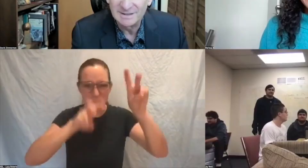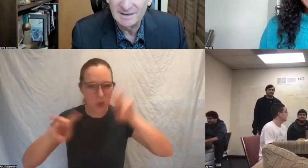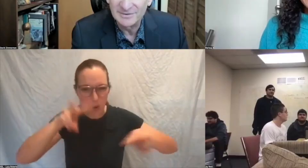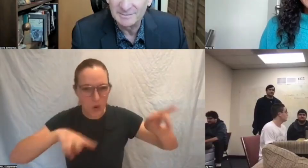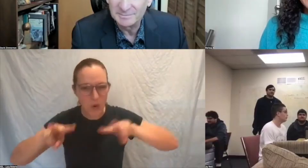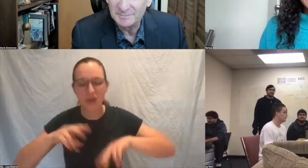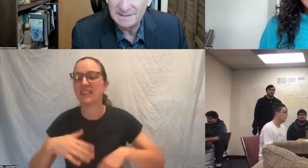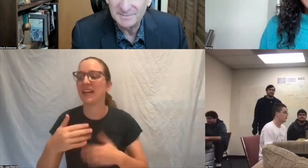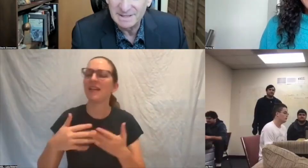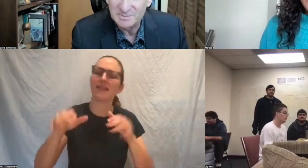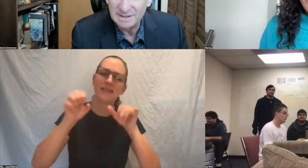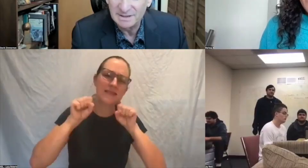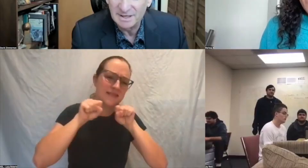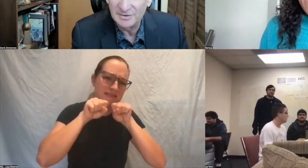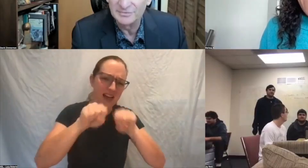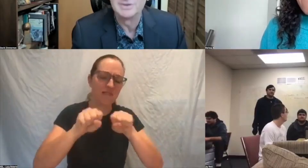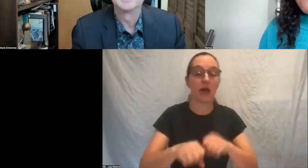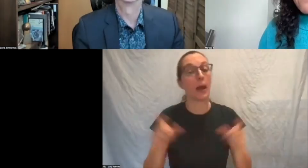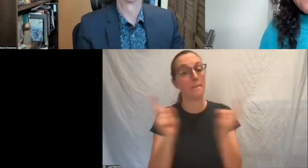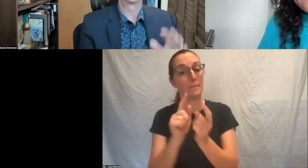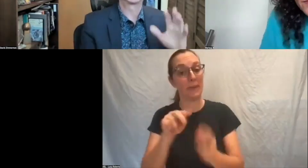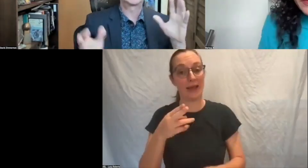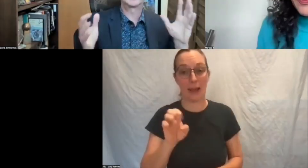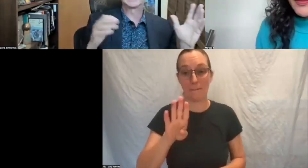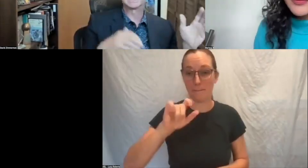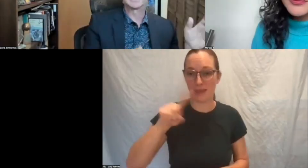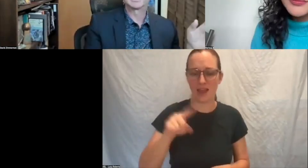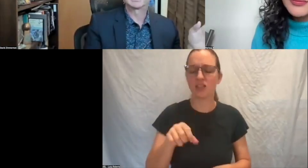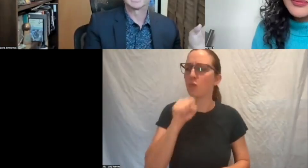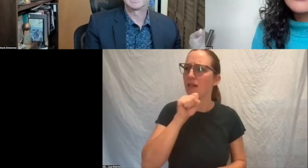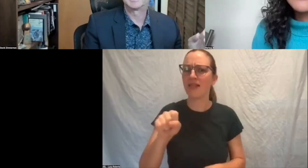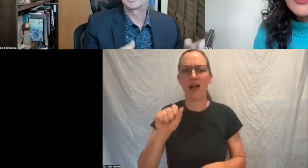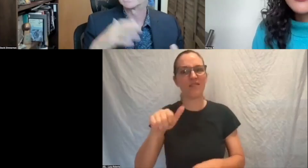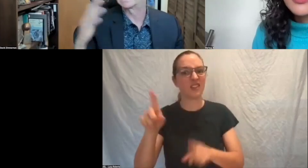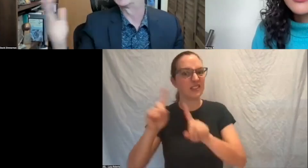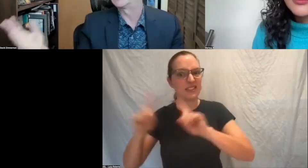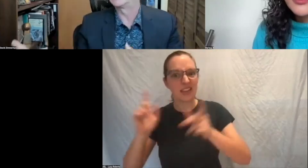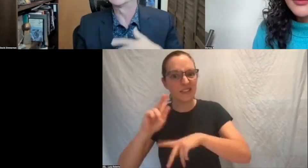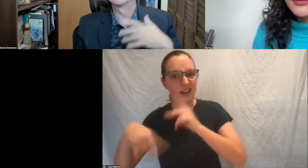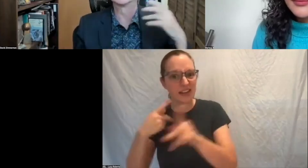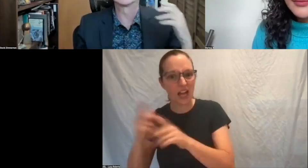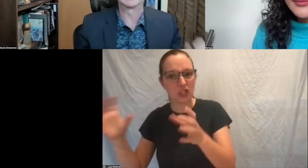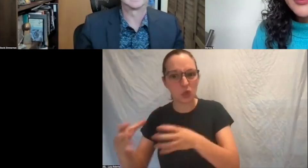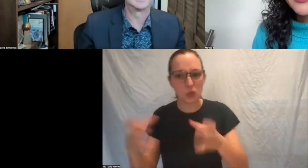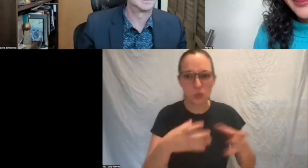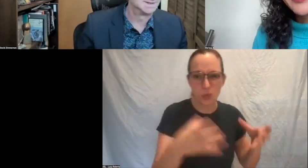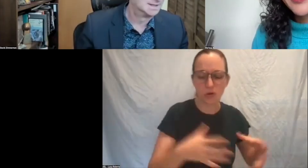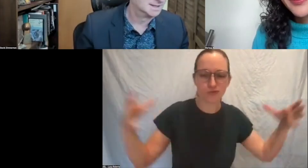we love it. Meet the Biz. We love bringing all groups together. Born to Act